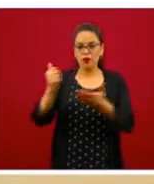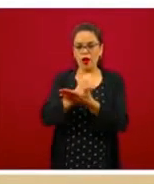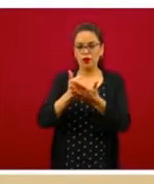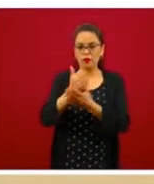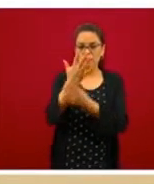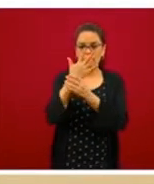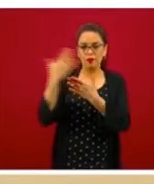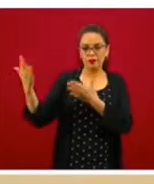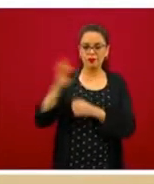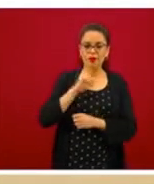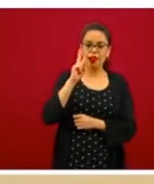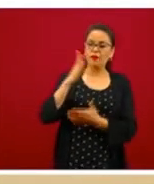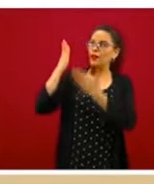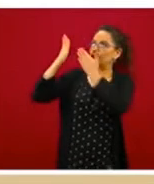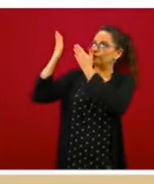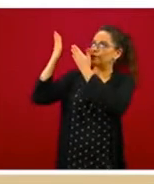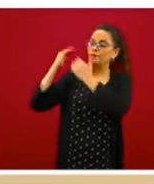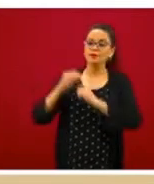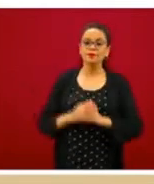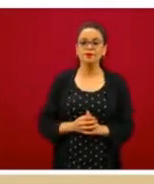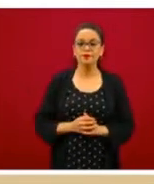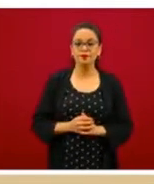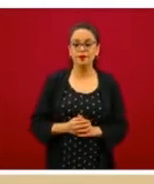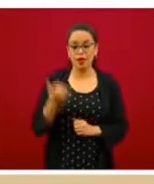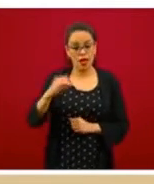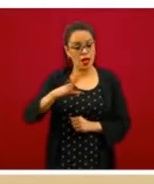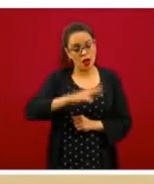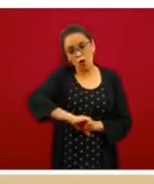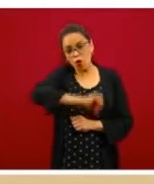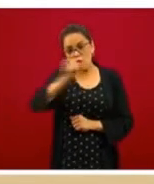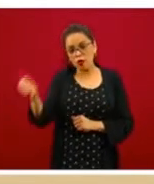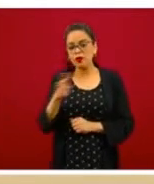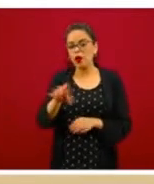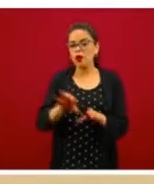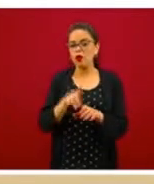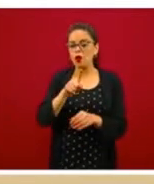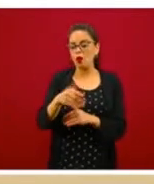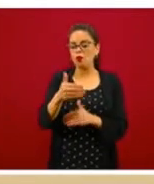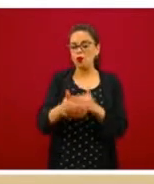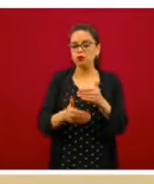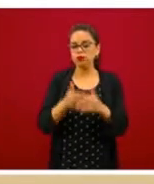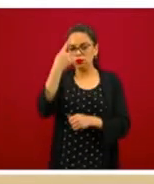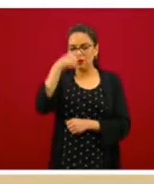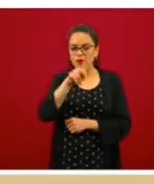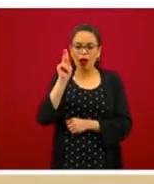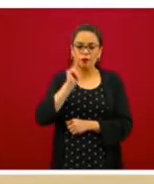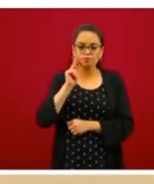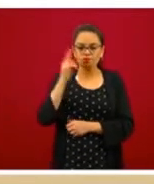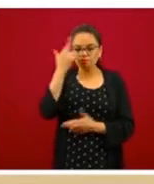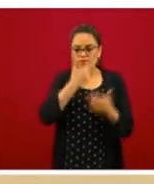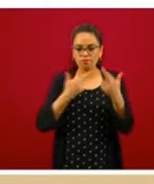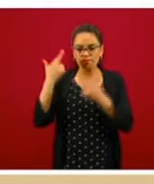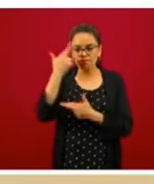an 80% limit. Once we reach it, we expand the system.